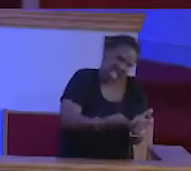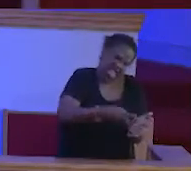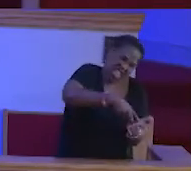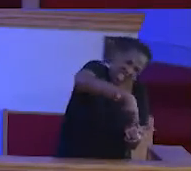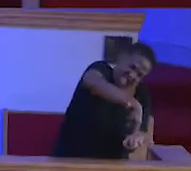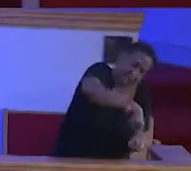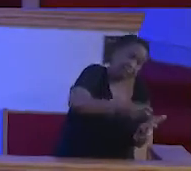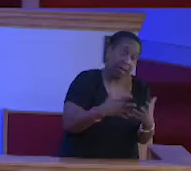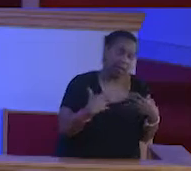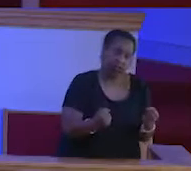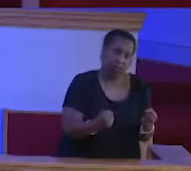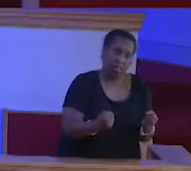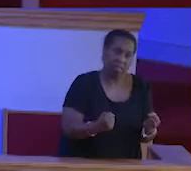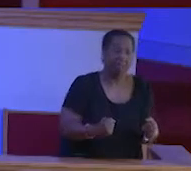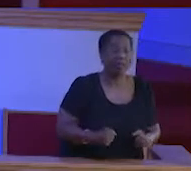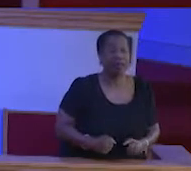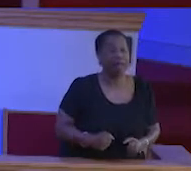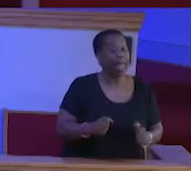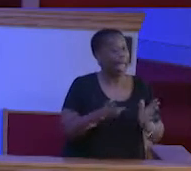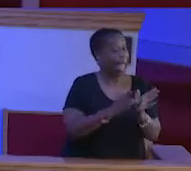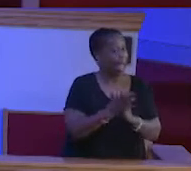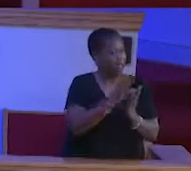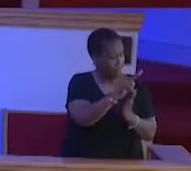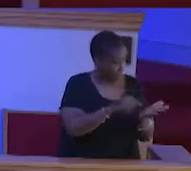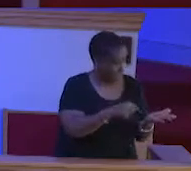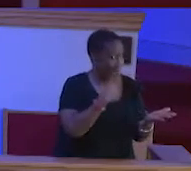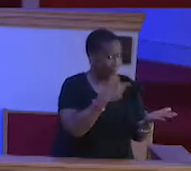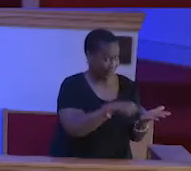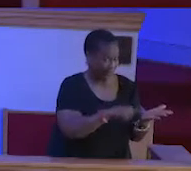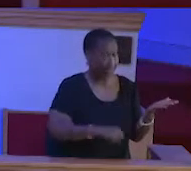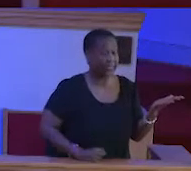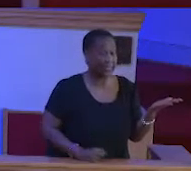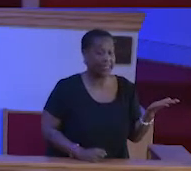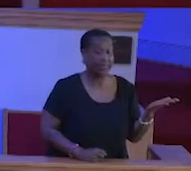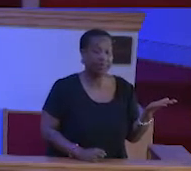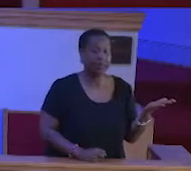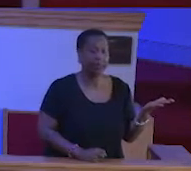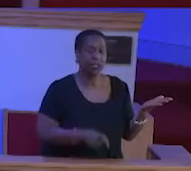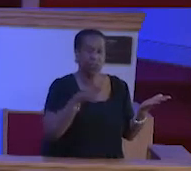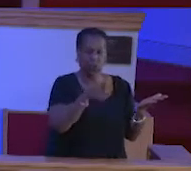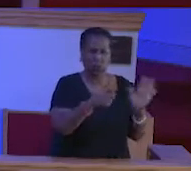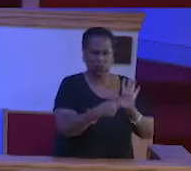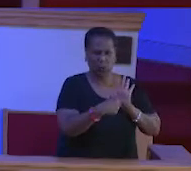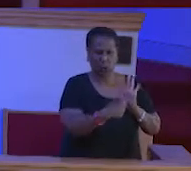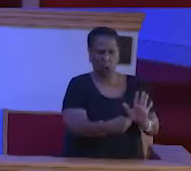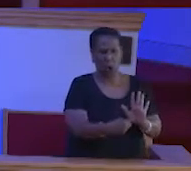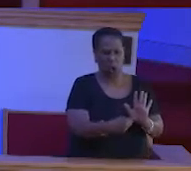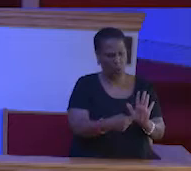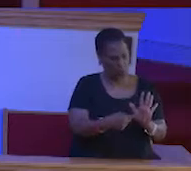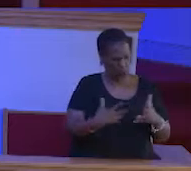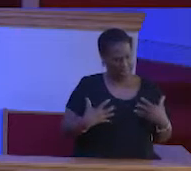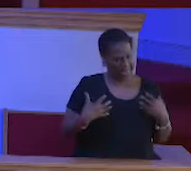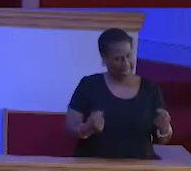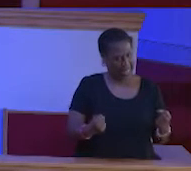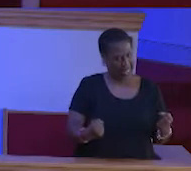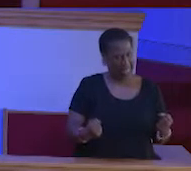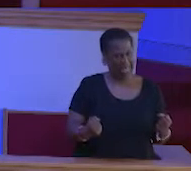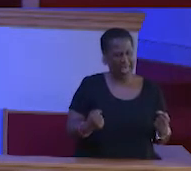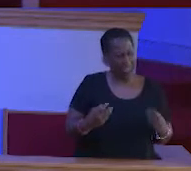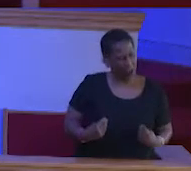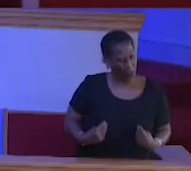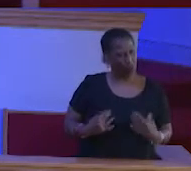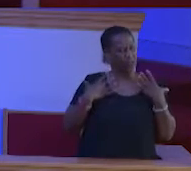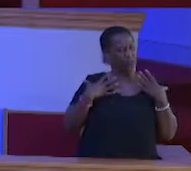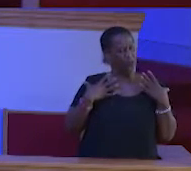strengthened. And the Bible says that to show that the healing and the restoration